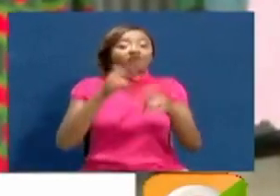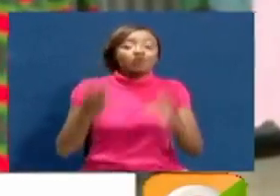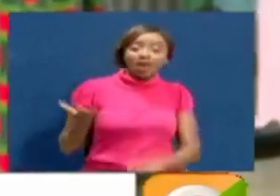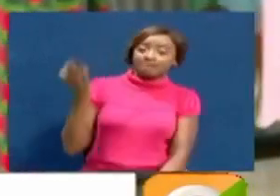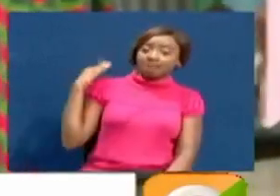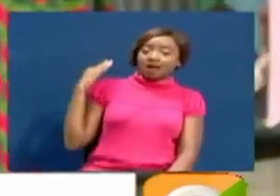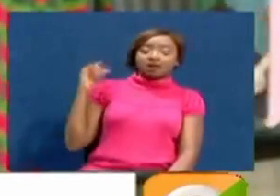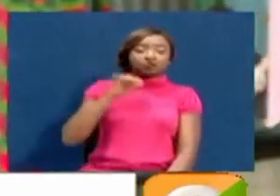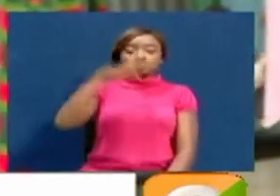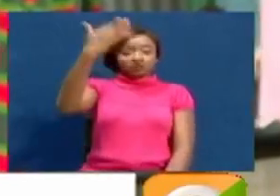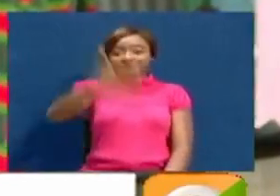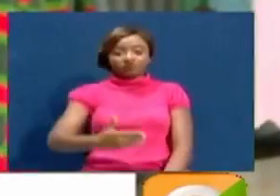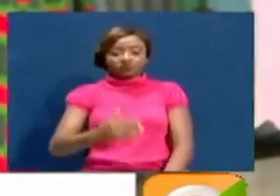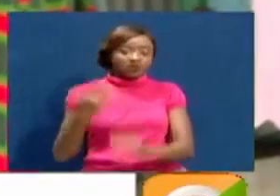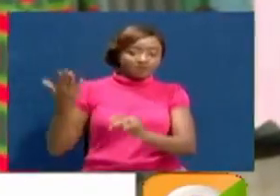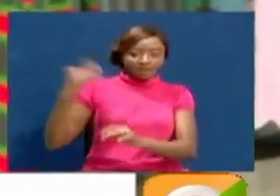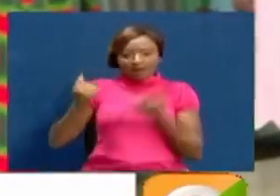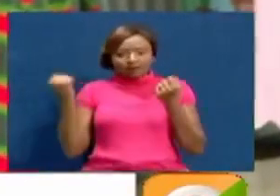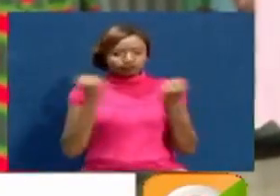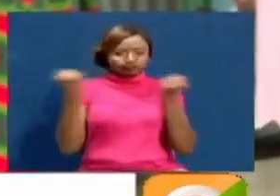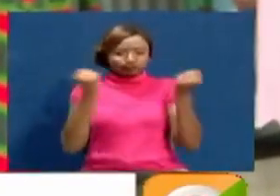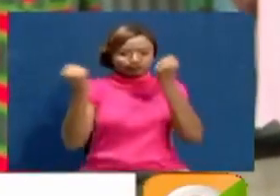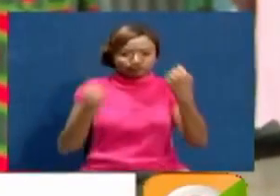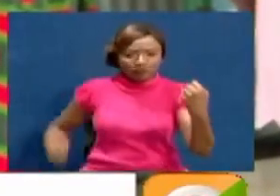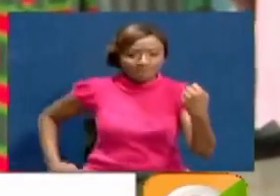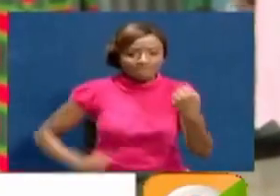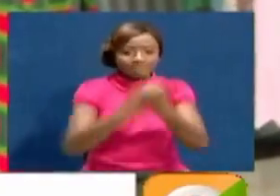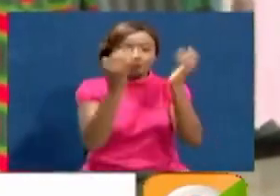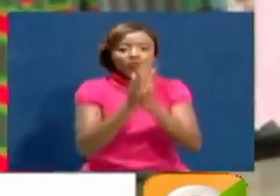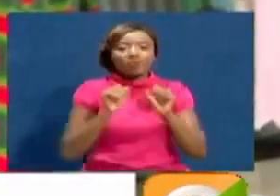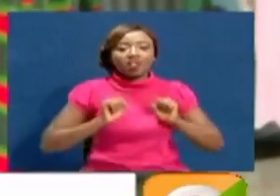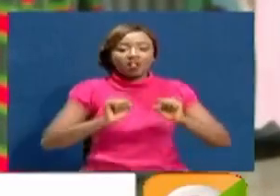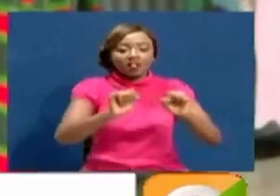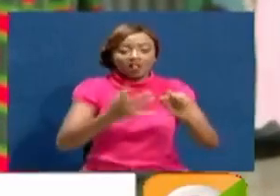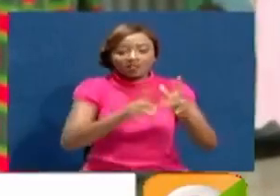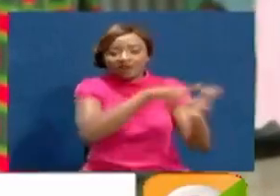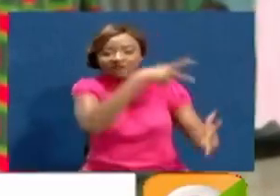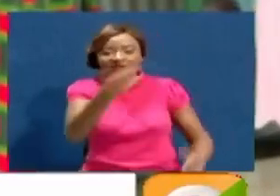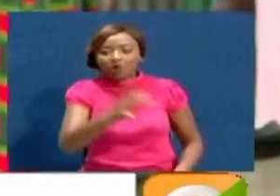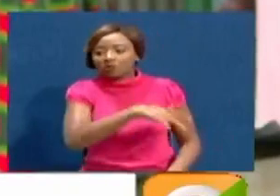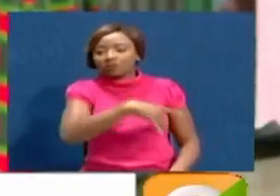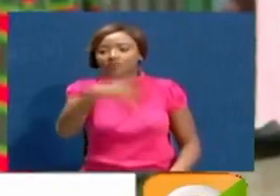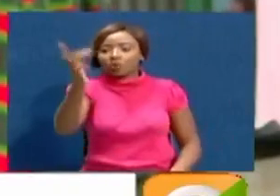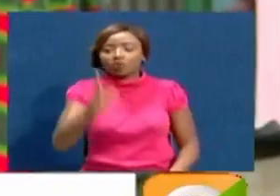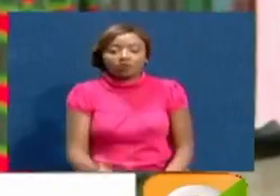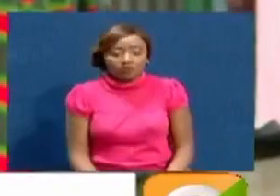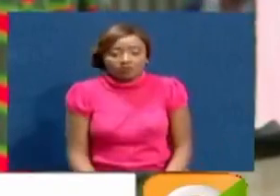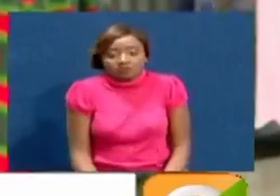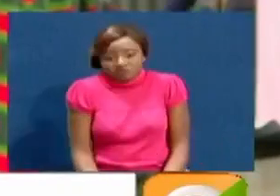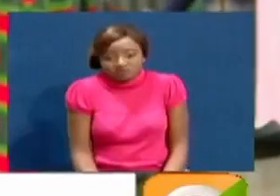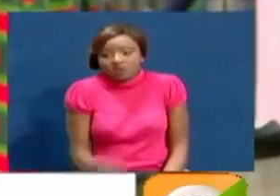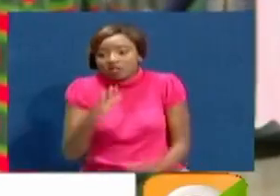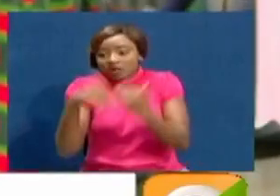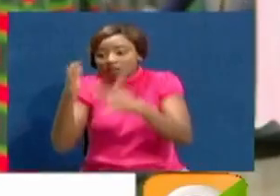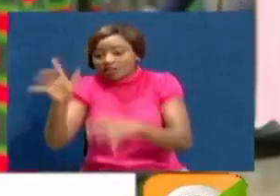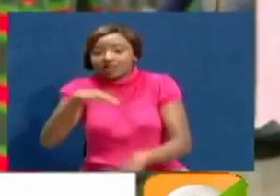mbele. Ikamchota pamoja na mwenzake na hiyo mkokoteni. Ikaenda kumwangusha na huko nje, na huko chini,